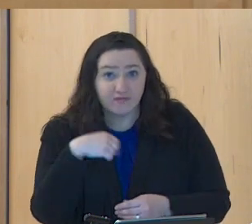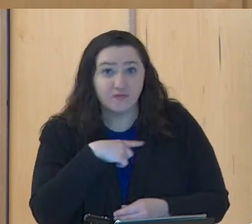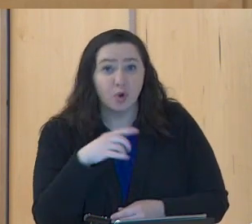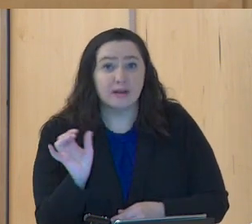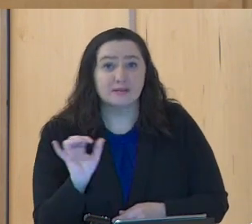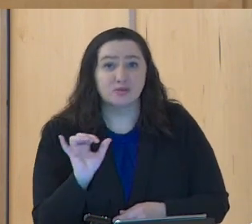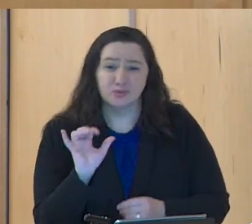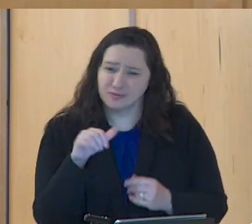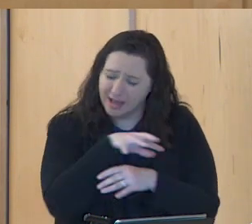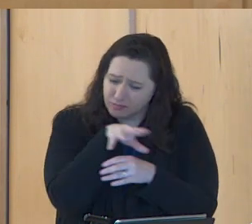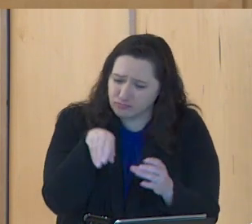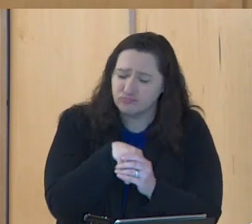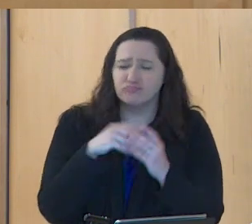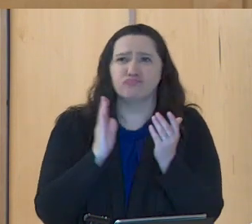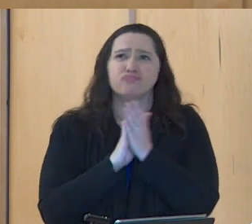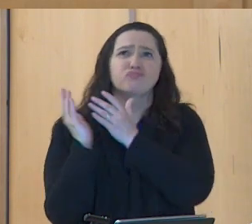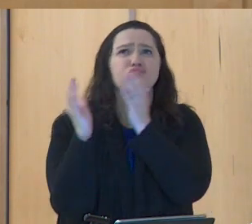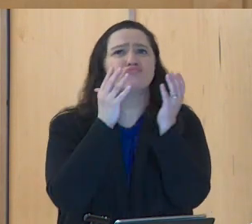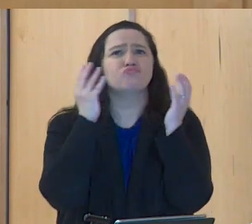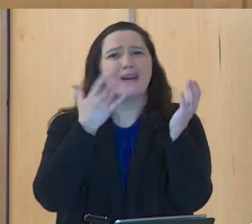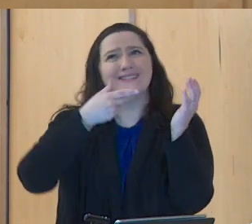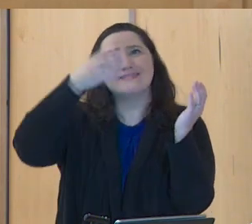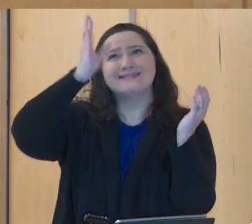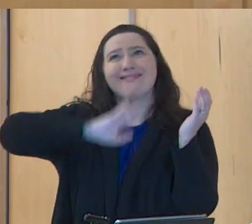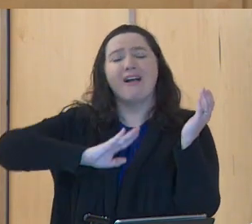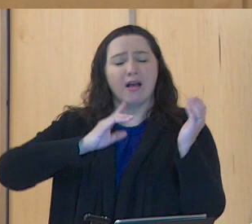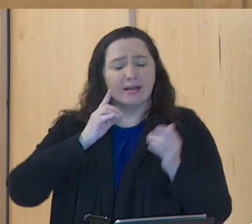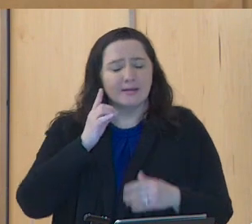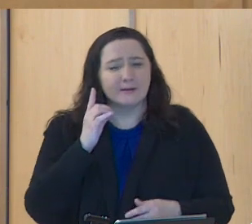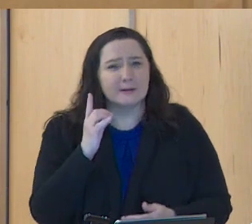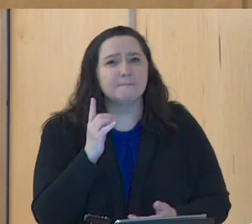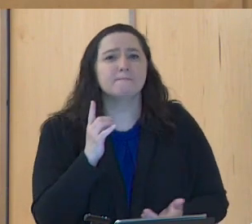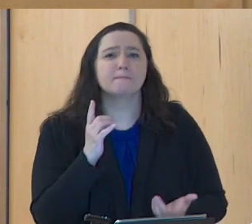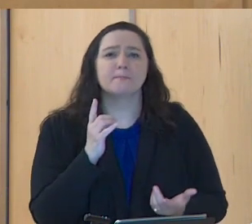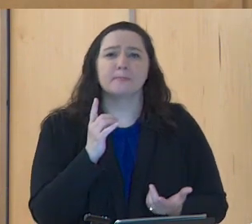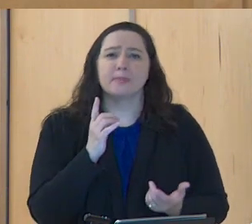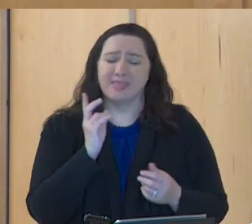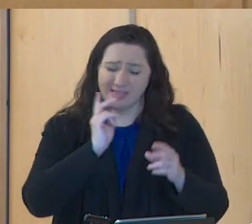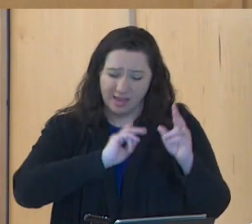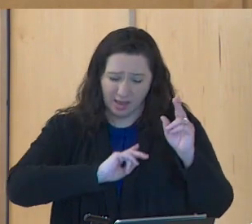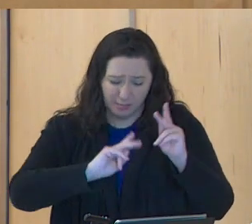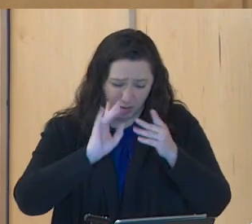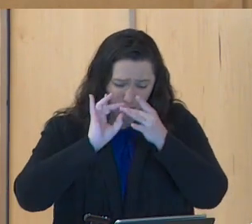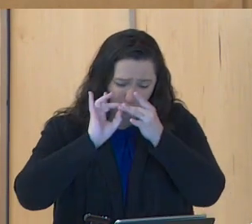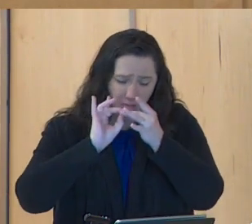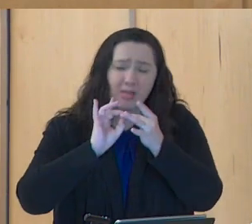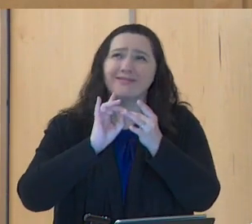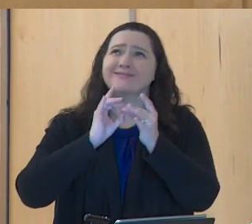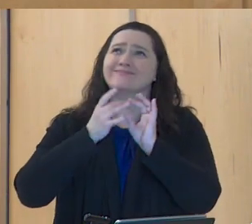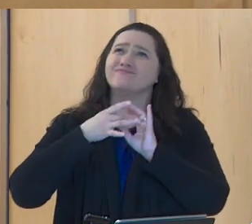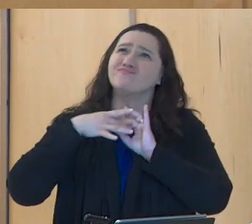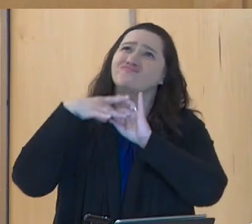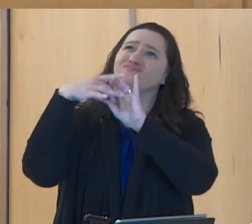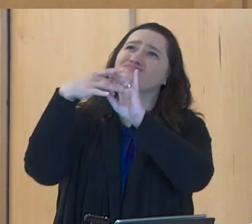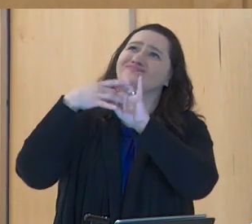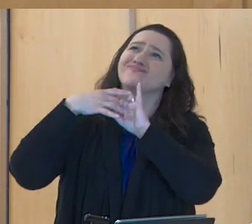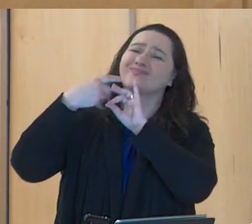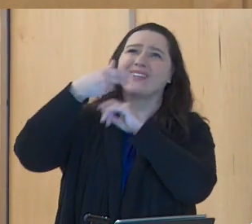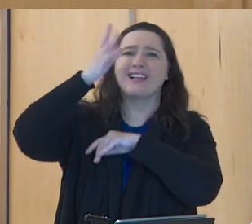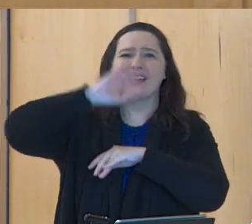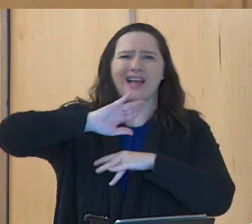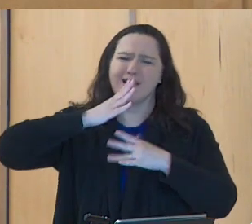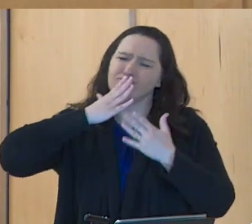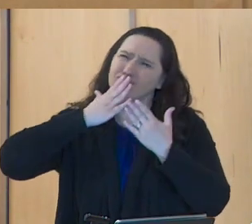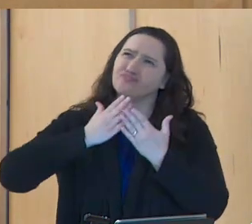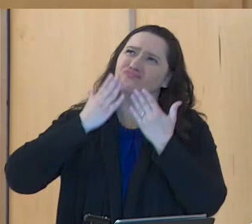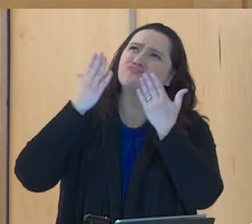That's part of our praise to God too, when we are people of God with generous hands.